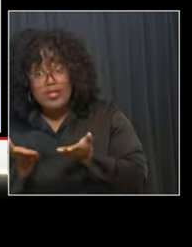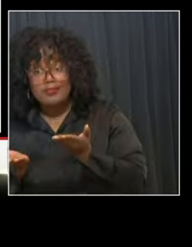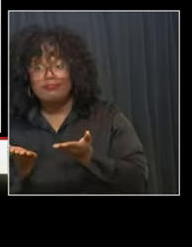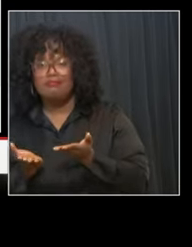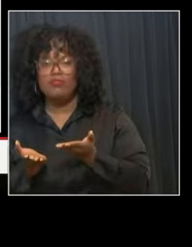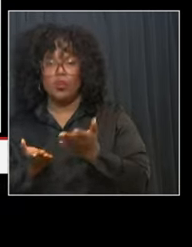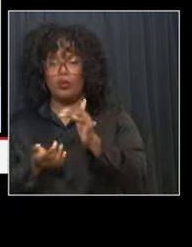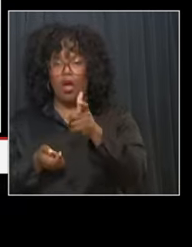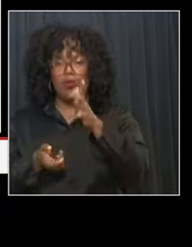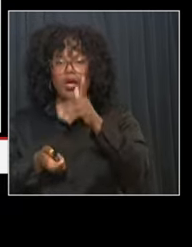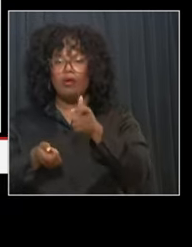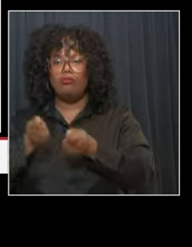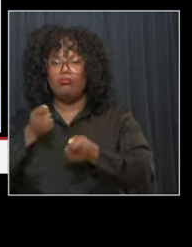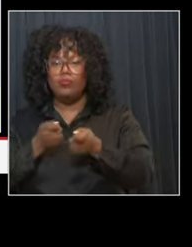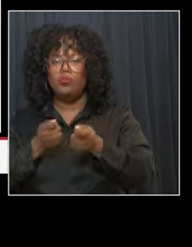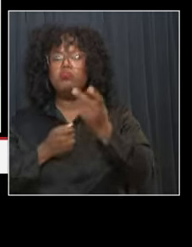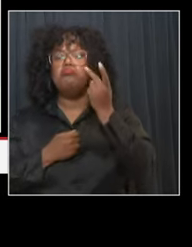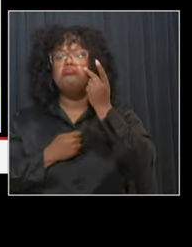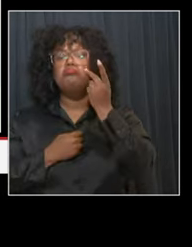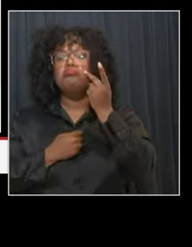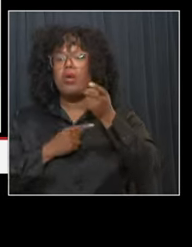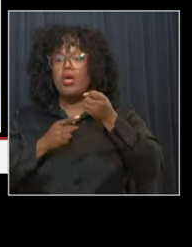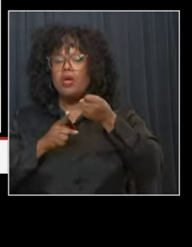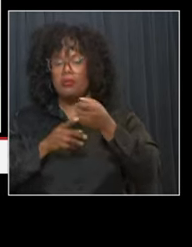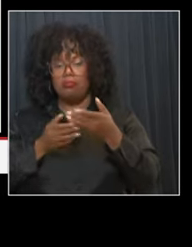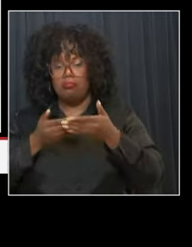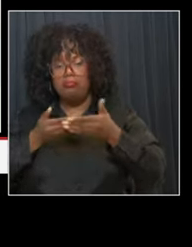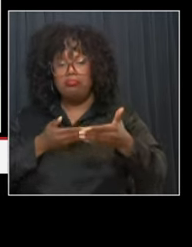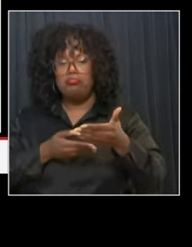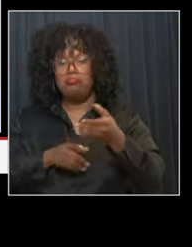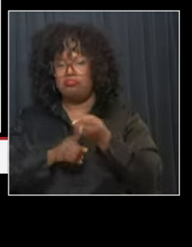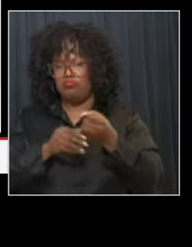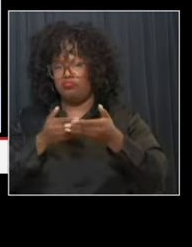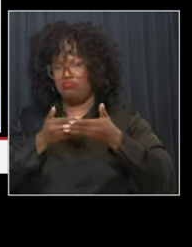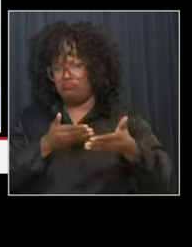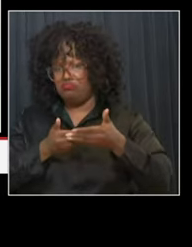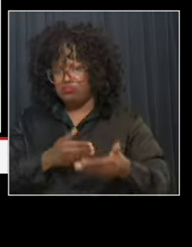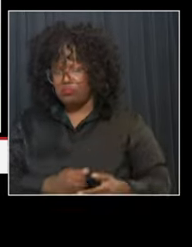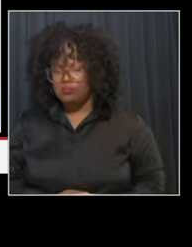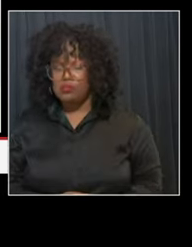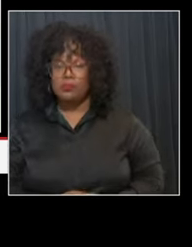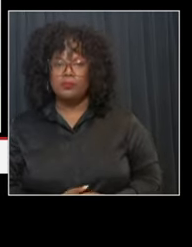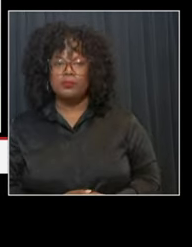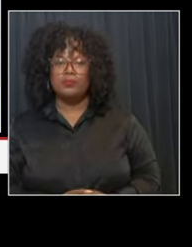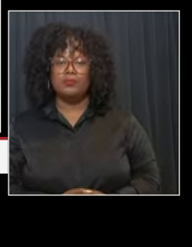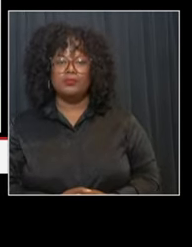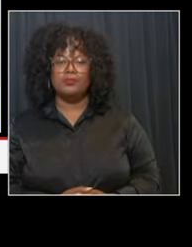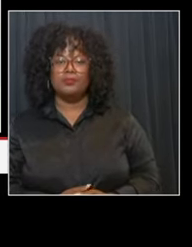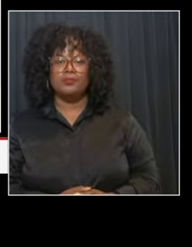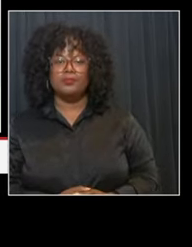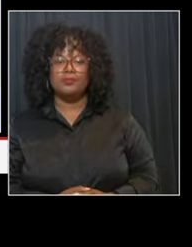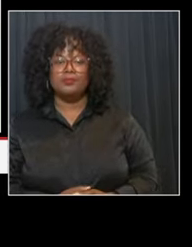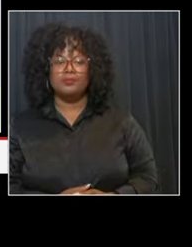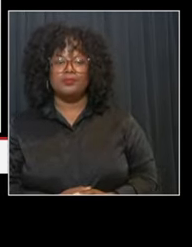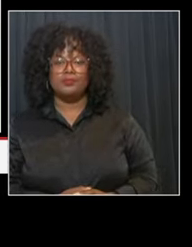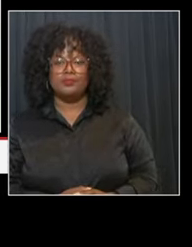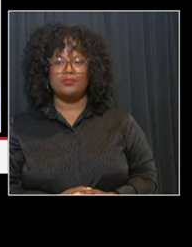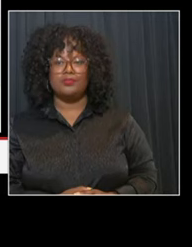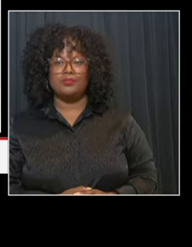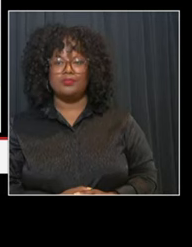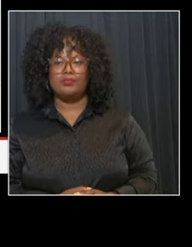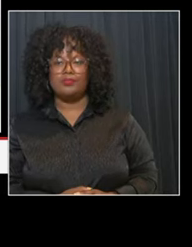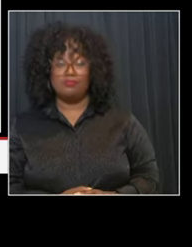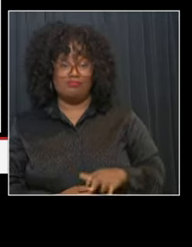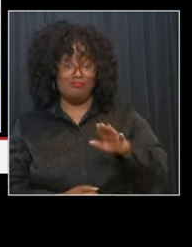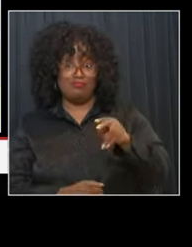Funding a pedestrian tunnel in the Noma neighborhood to be able to support different modes for people being able to